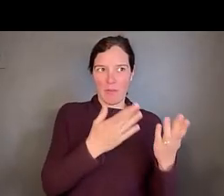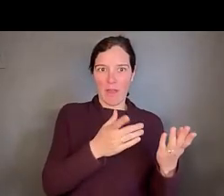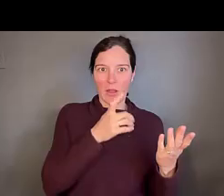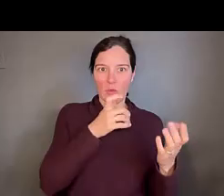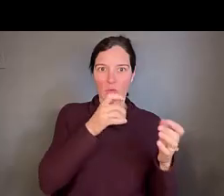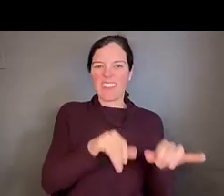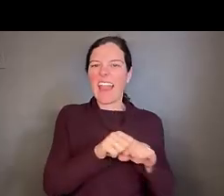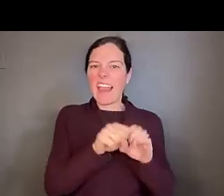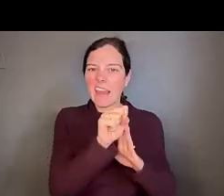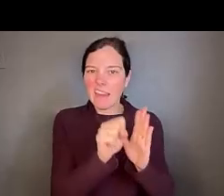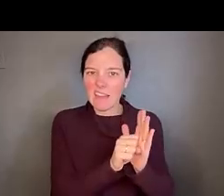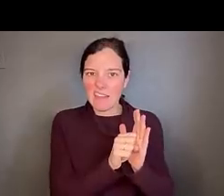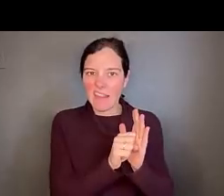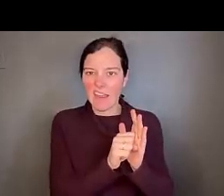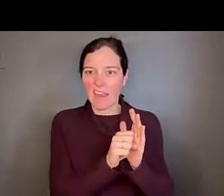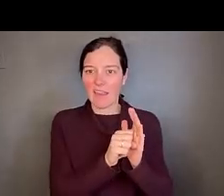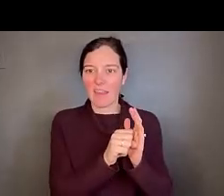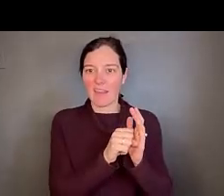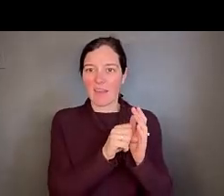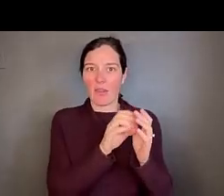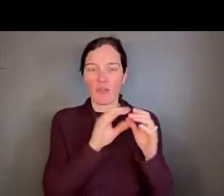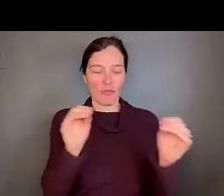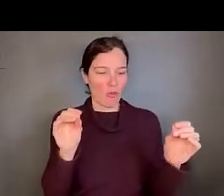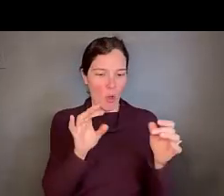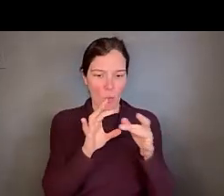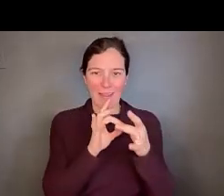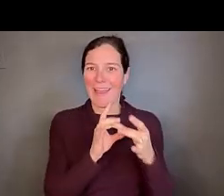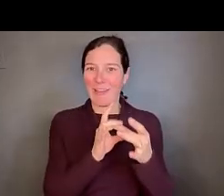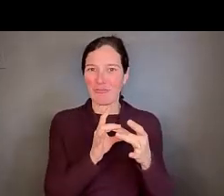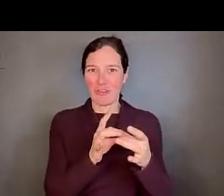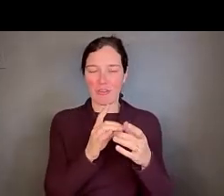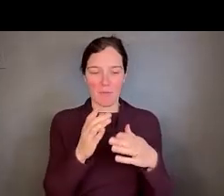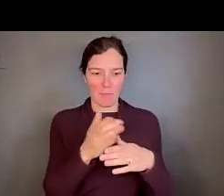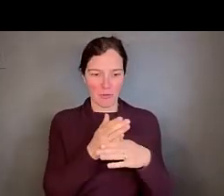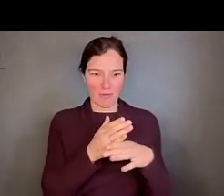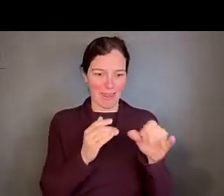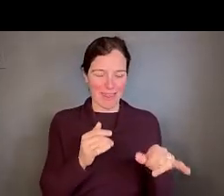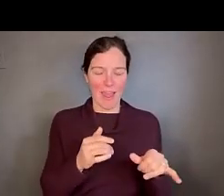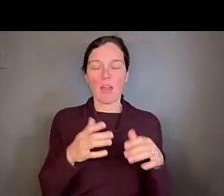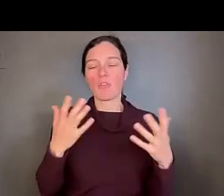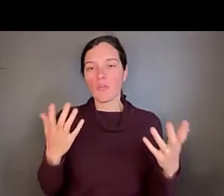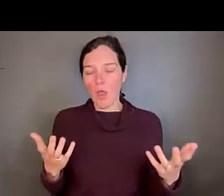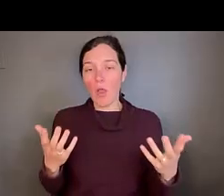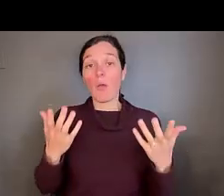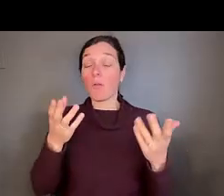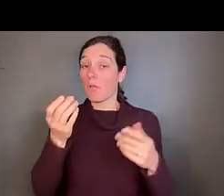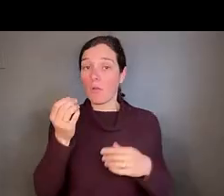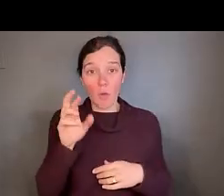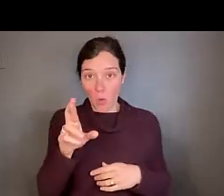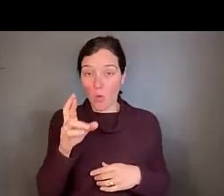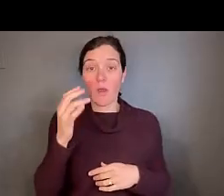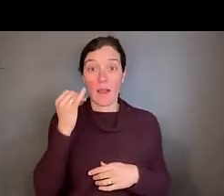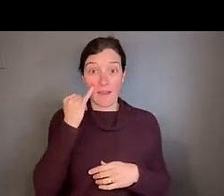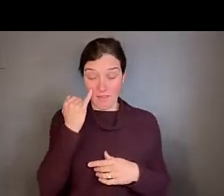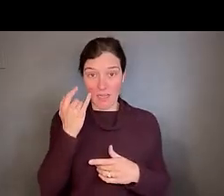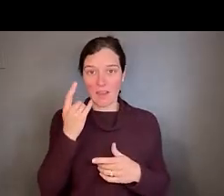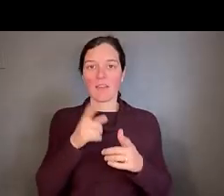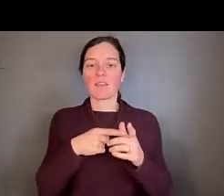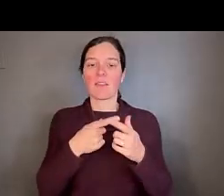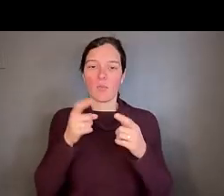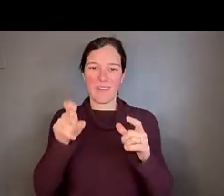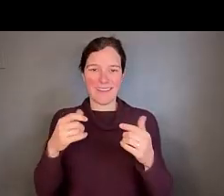in the state. There's no relationship, or there's little relationship between that. So, or if it is, then we ought to